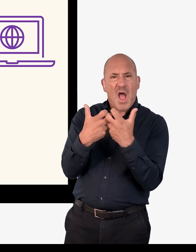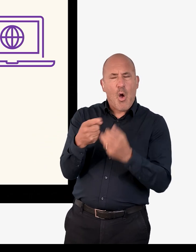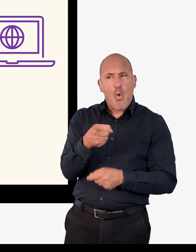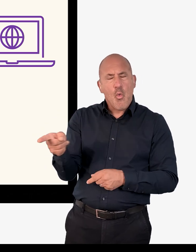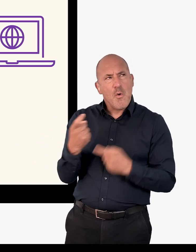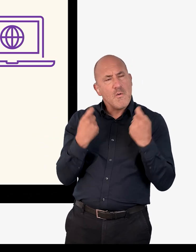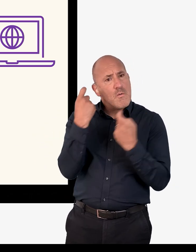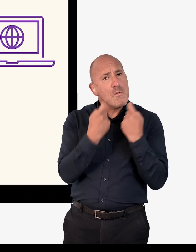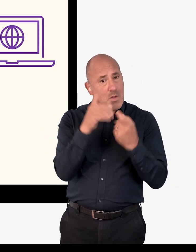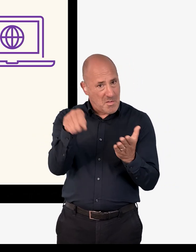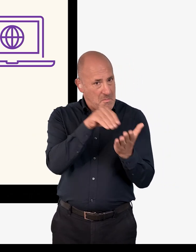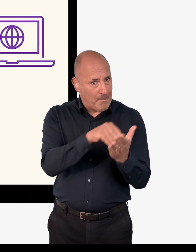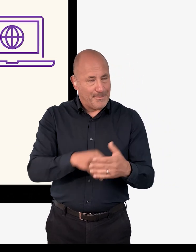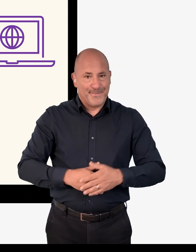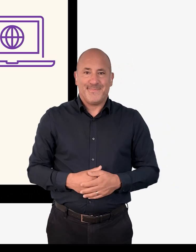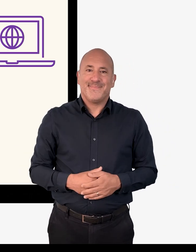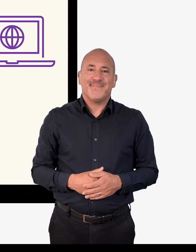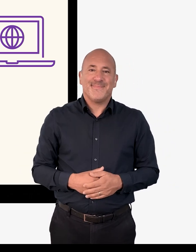you can do to support them.